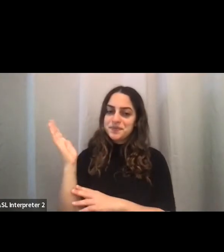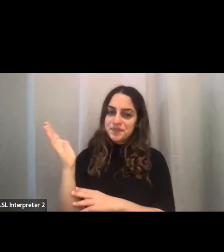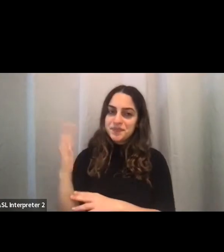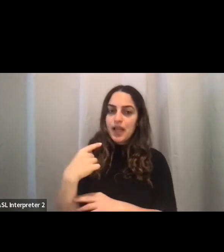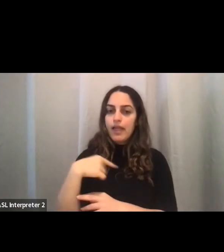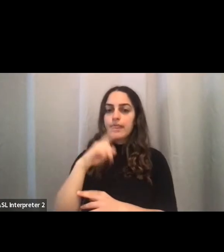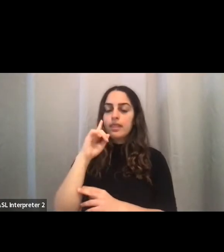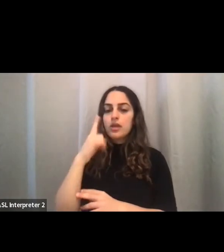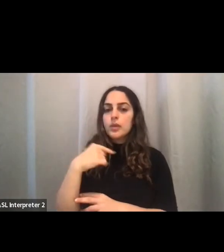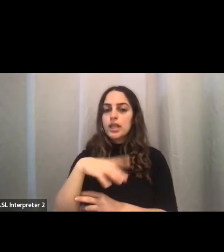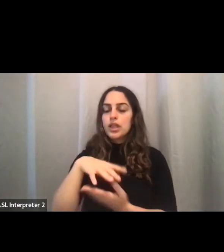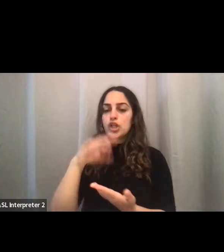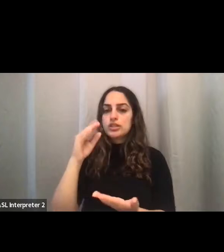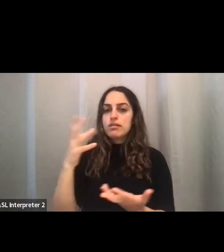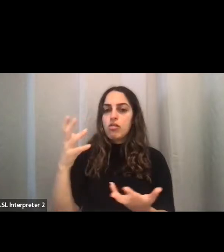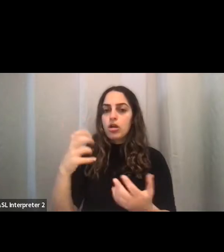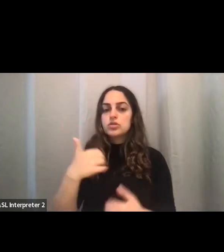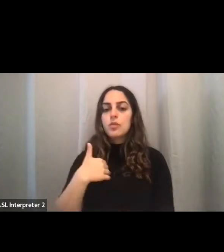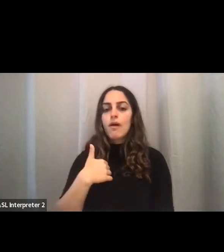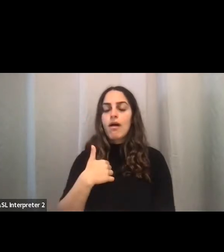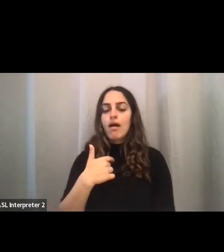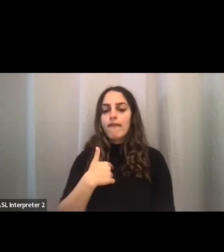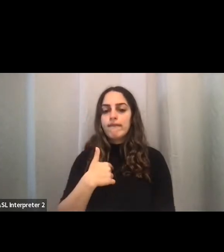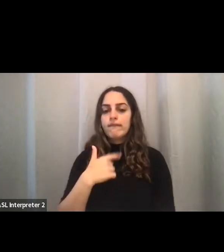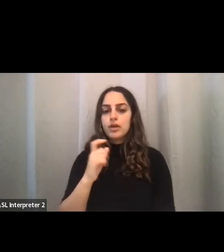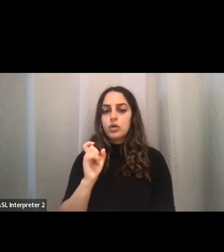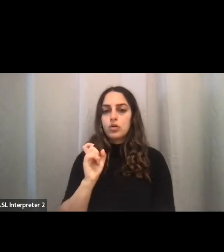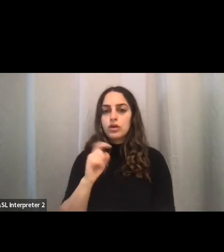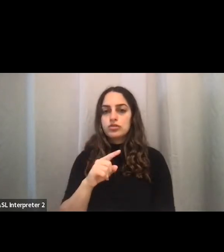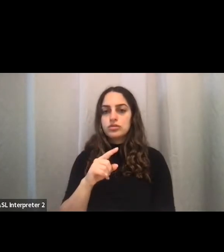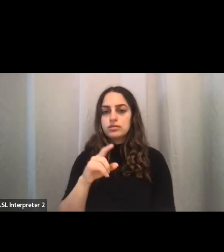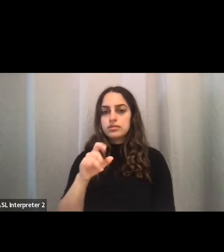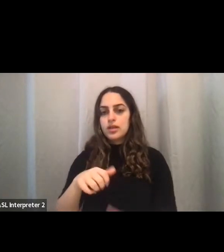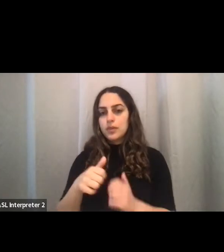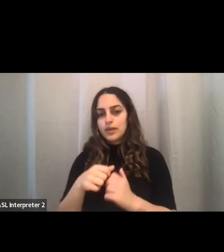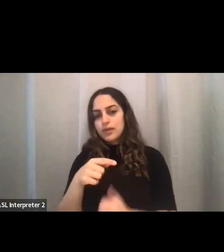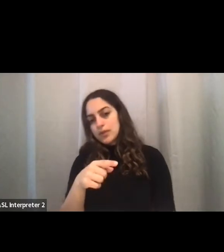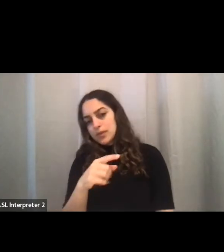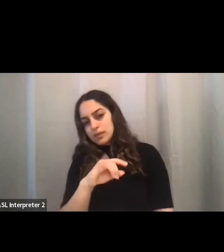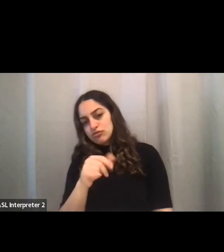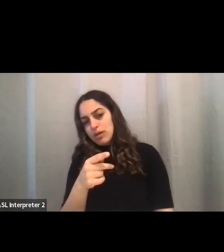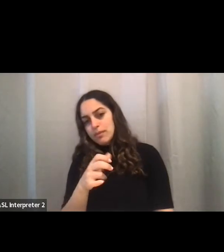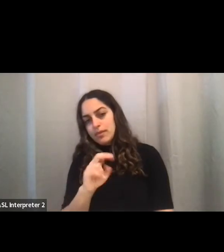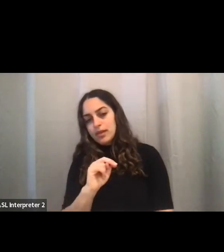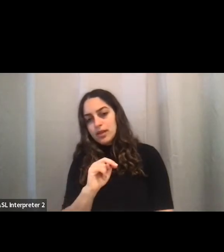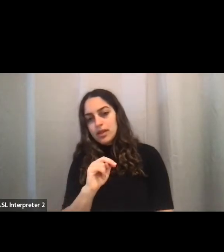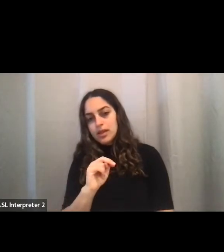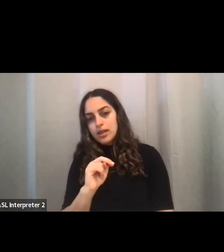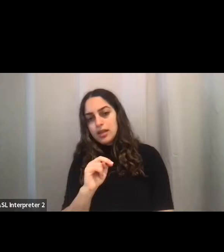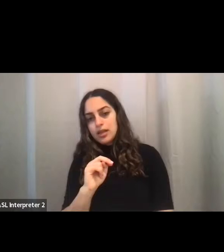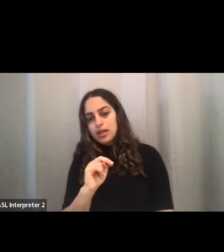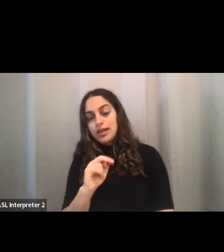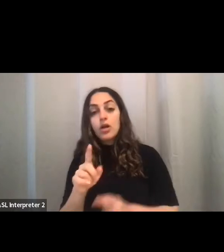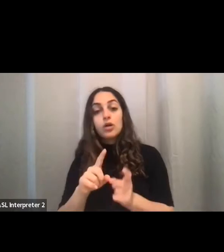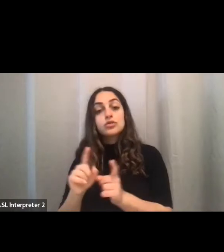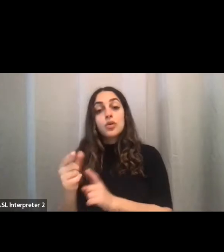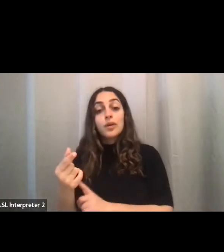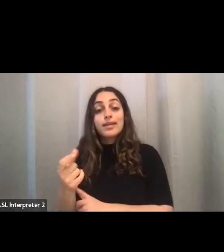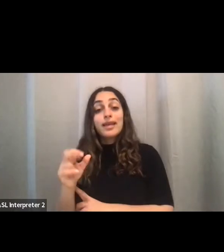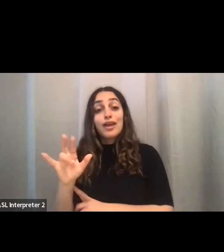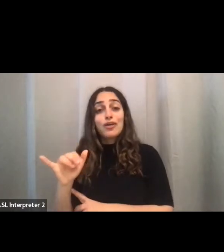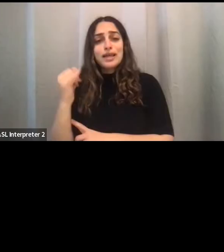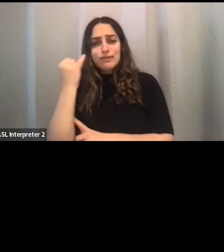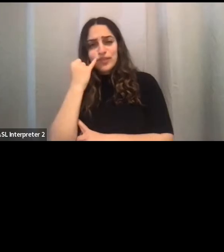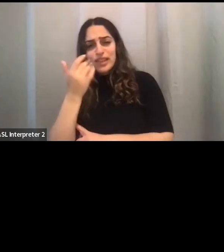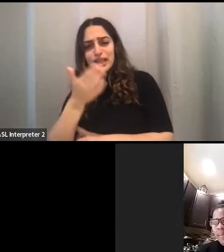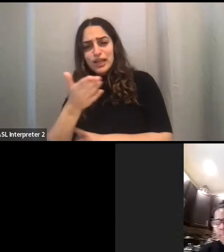lot so i have a question uh sticking with you japlin and also i would like gary if you're out there